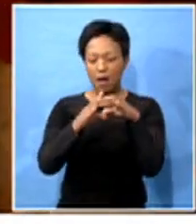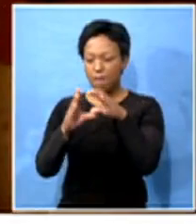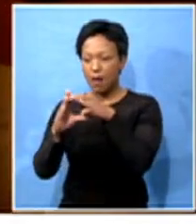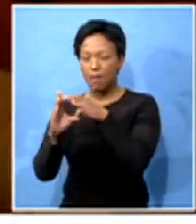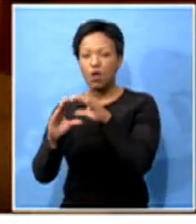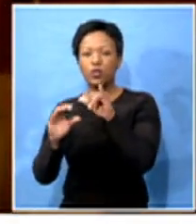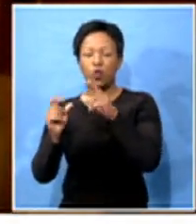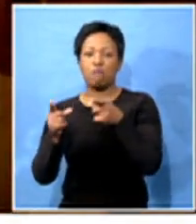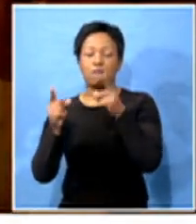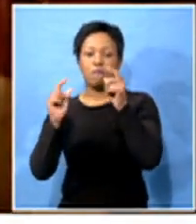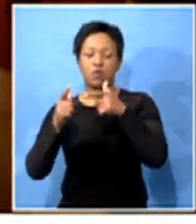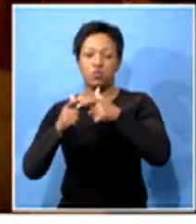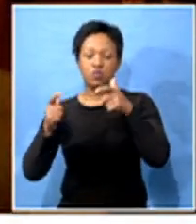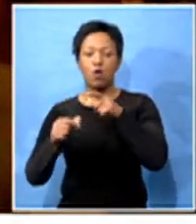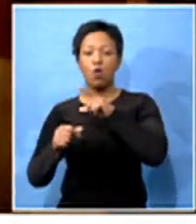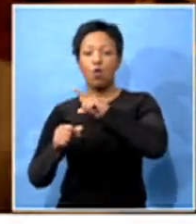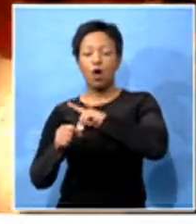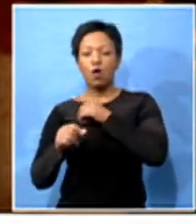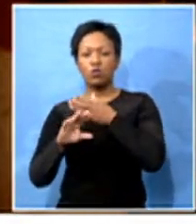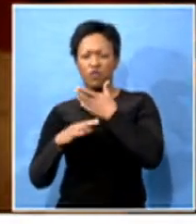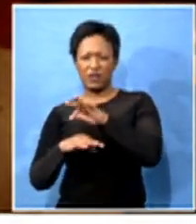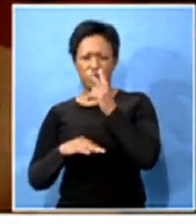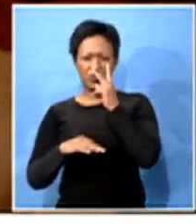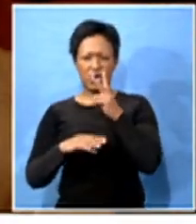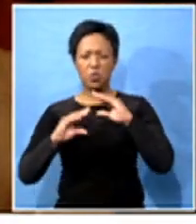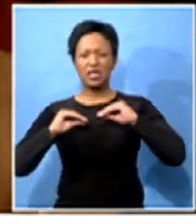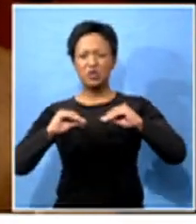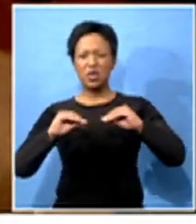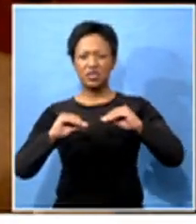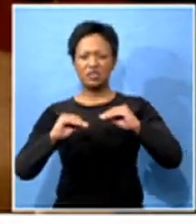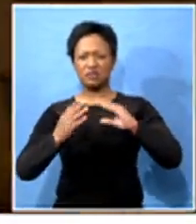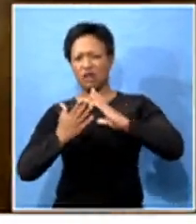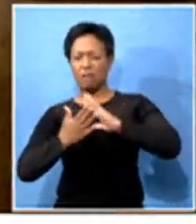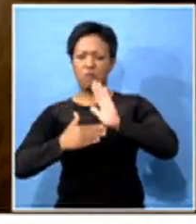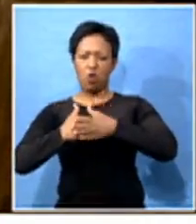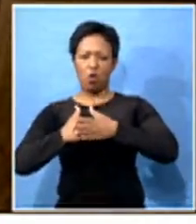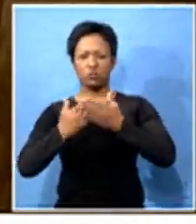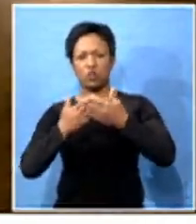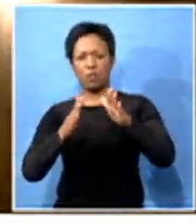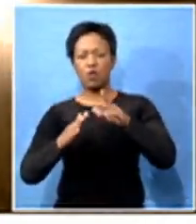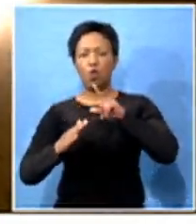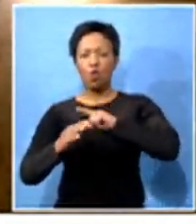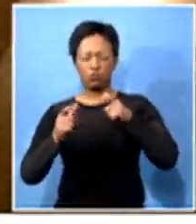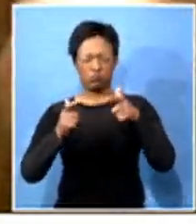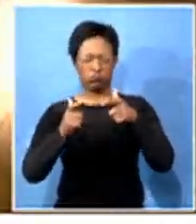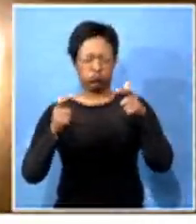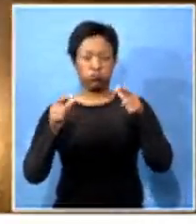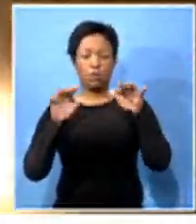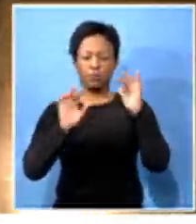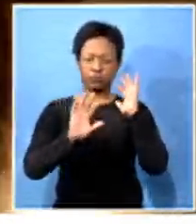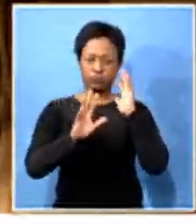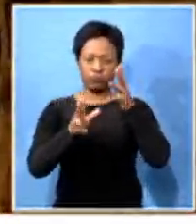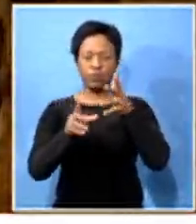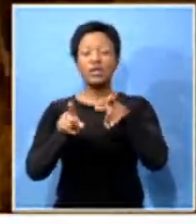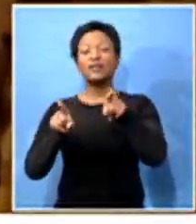in schools, where schools are being stopped from opening, closing, etc., because there's a large concentration of people. Mining is no